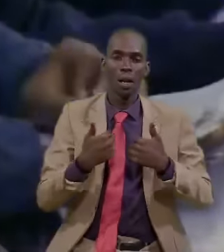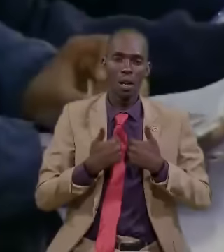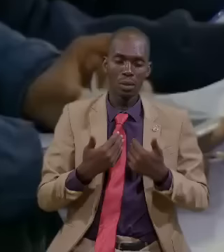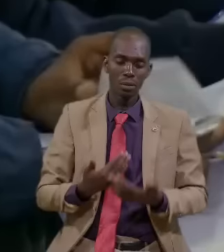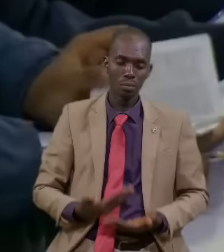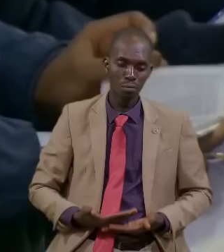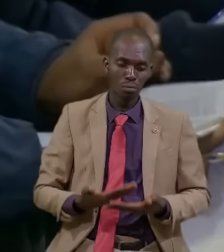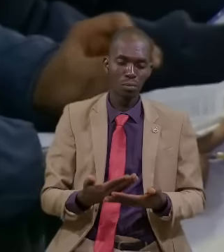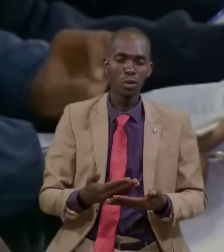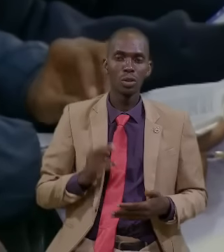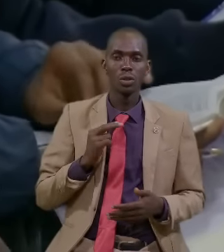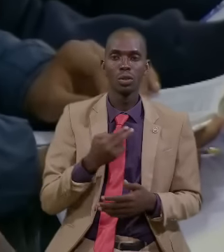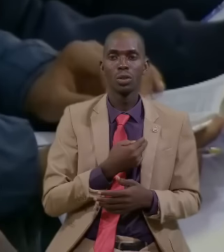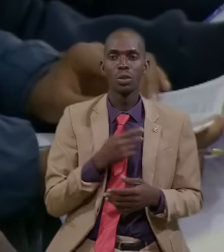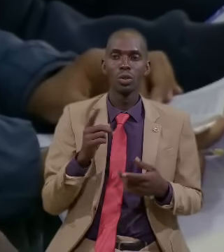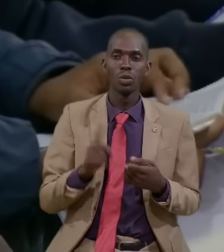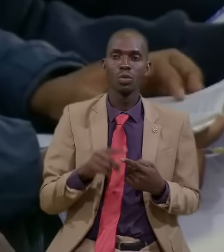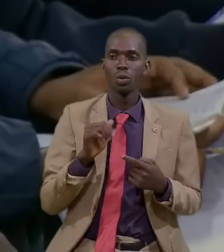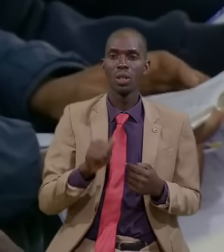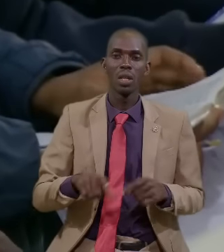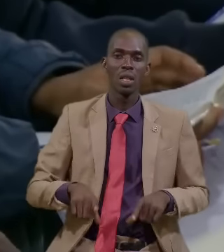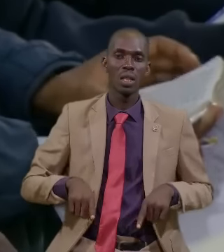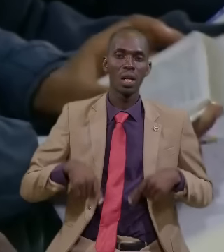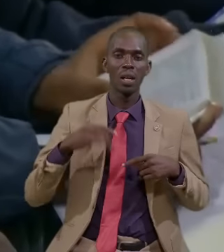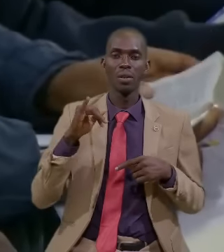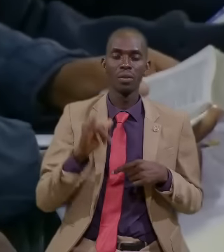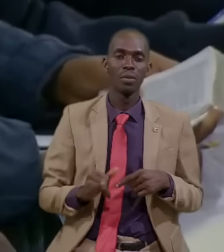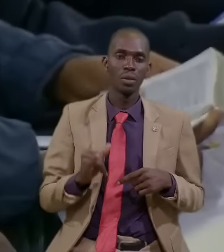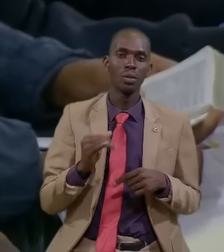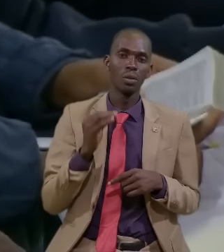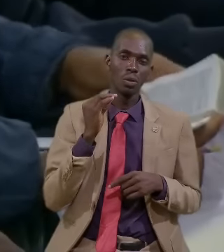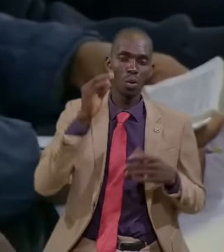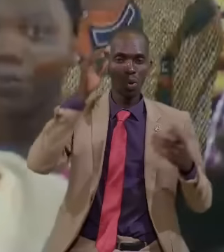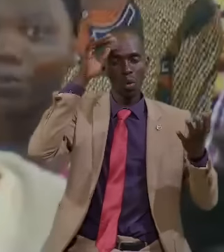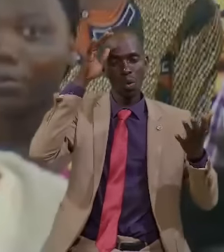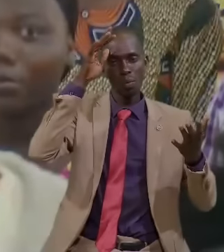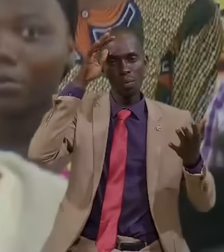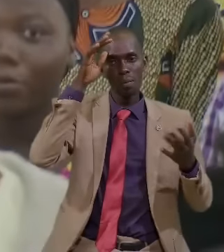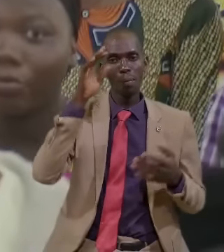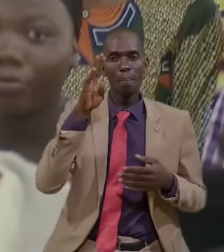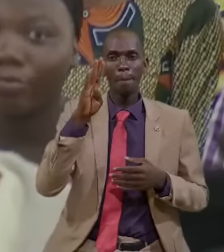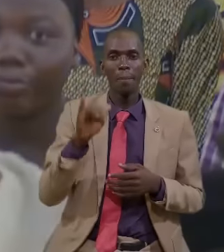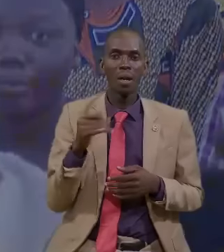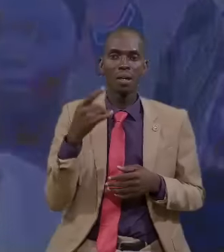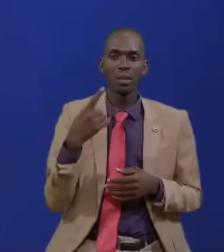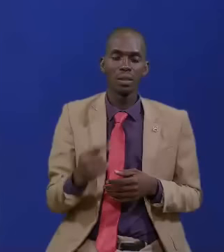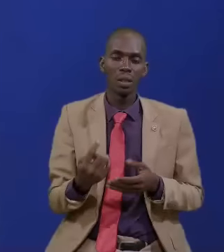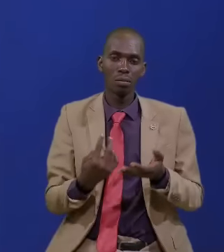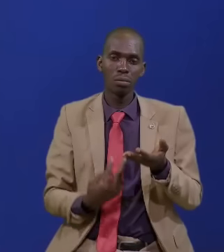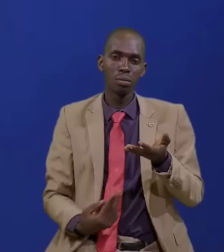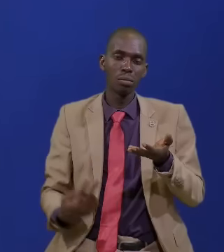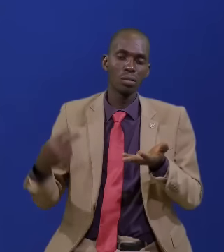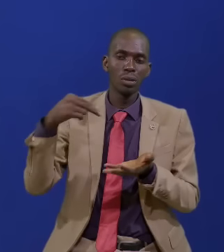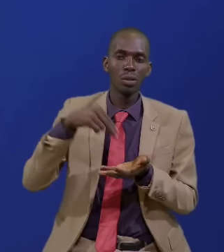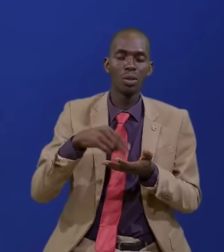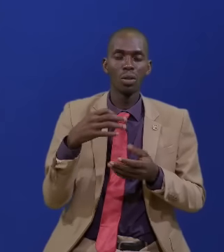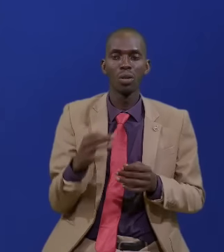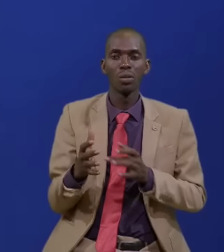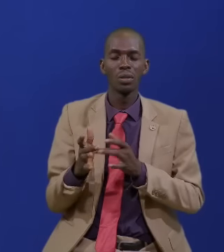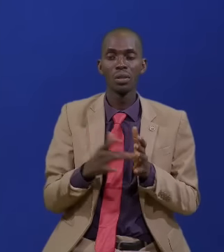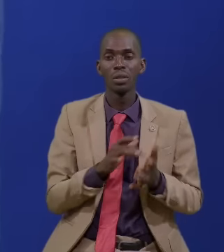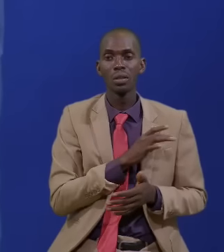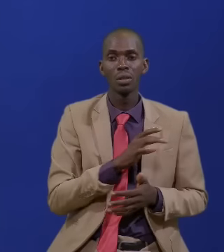unto a lively hope. Amen. By the resurrection of Jesus